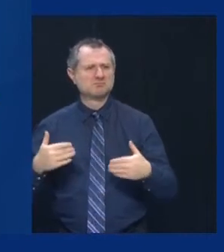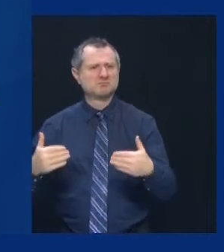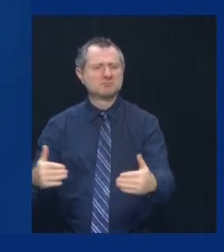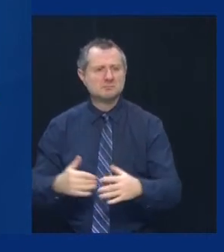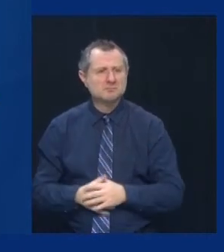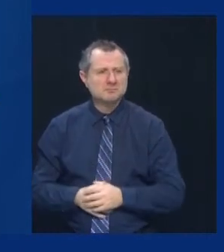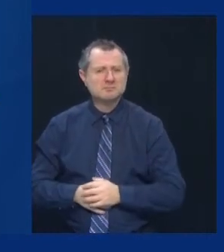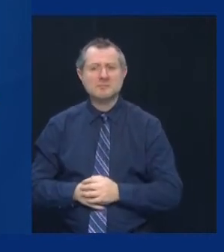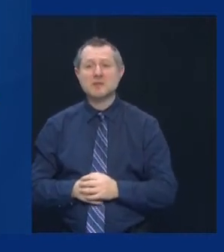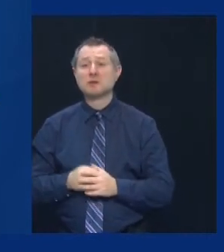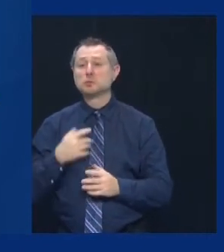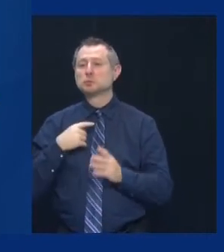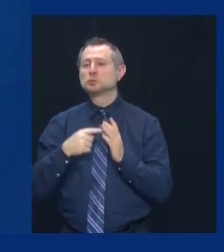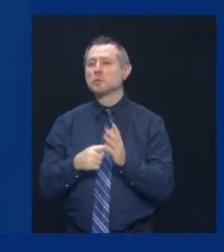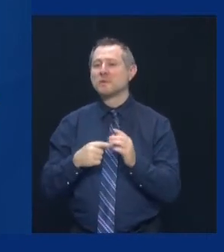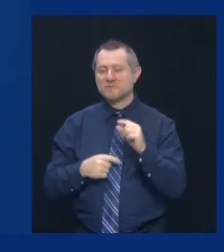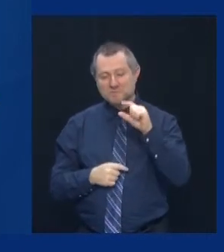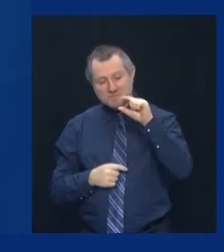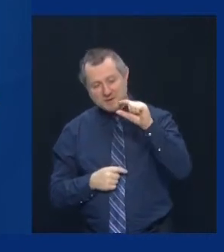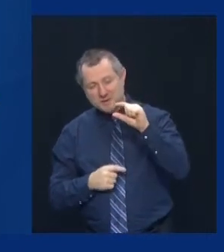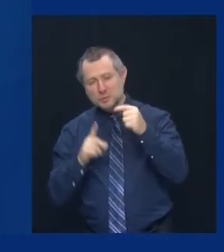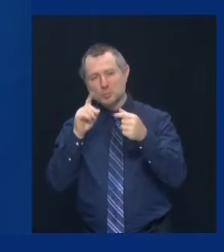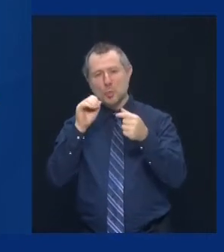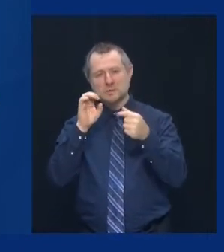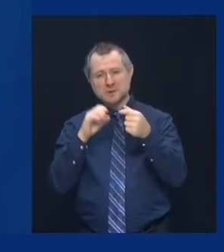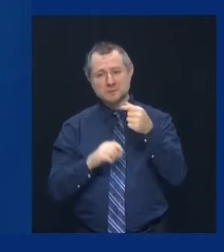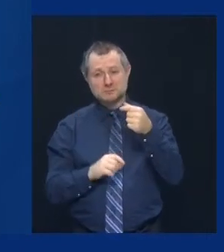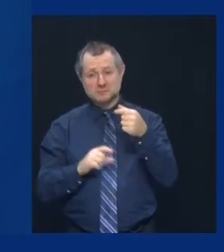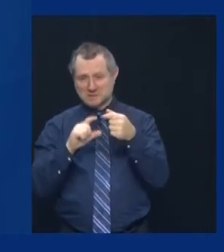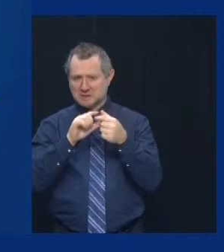you the vial and the box and all that. That's